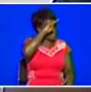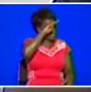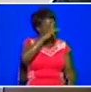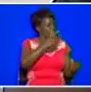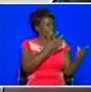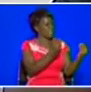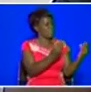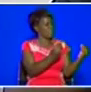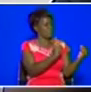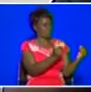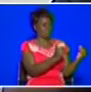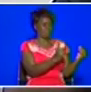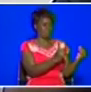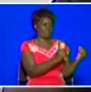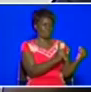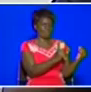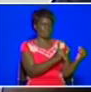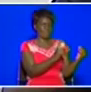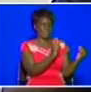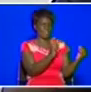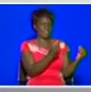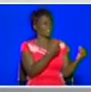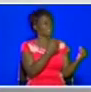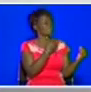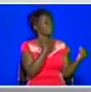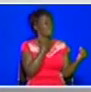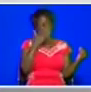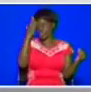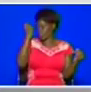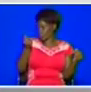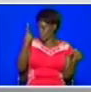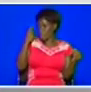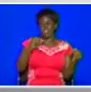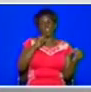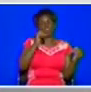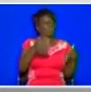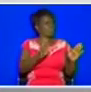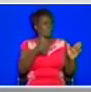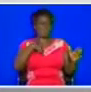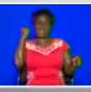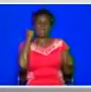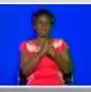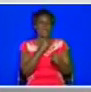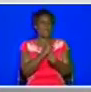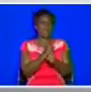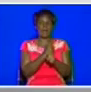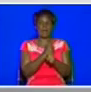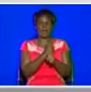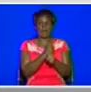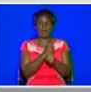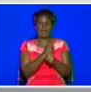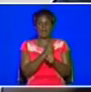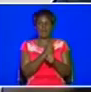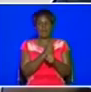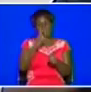simple. Isn't that what Kenyans want to do? They want to understand it from a simple point of view. Yes, that's not the way I do things. Well, Kenyans perhaps have a different way. Well,